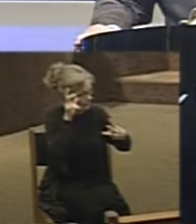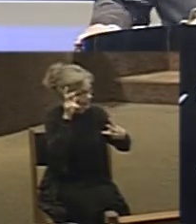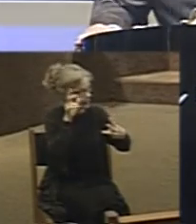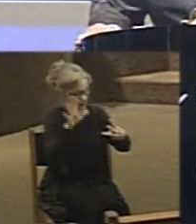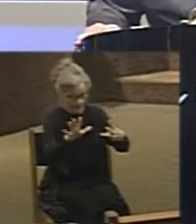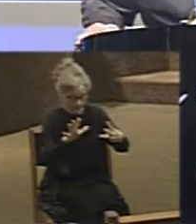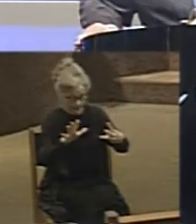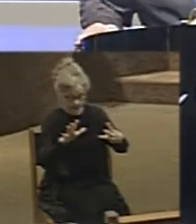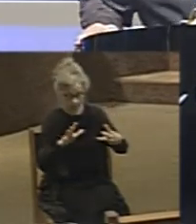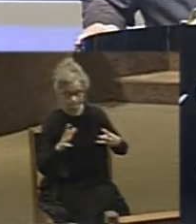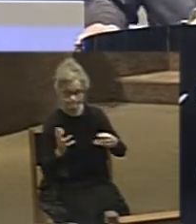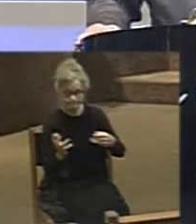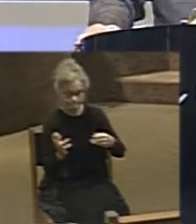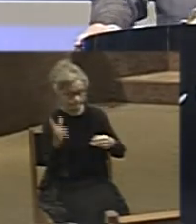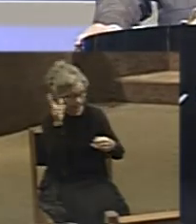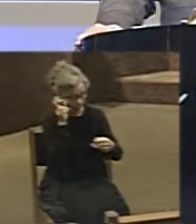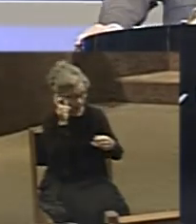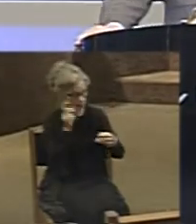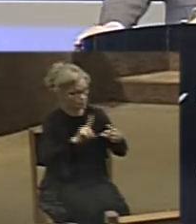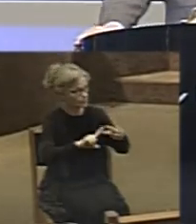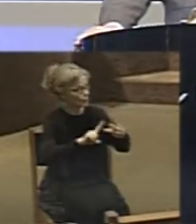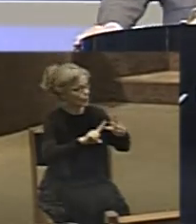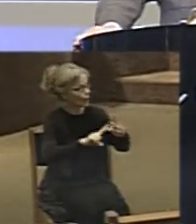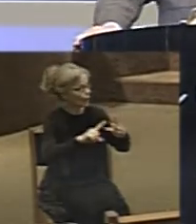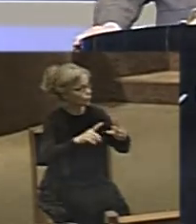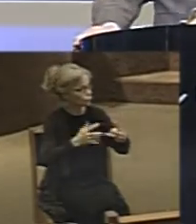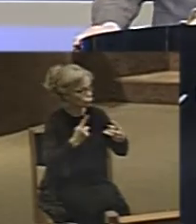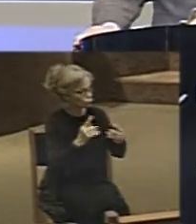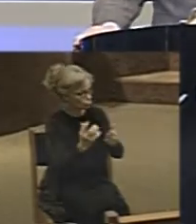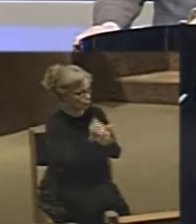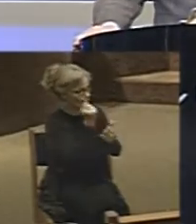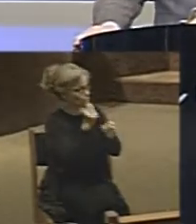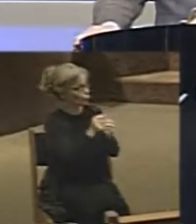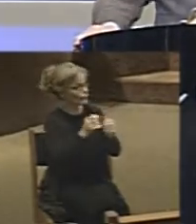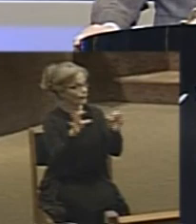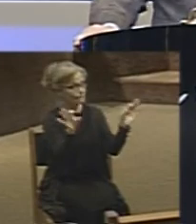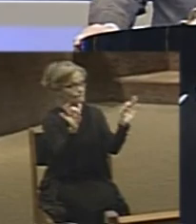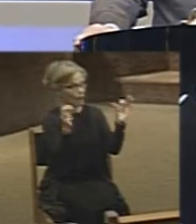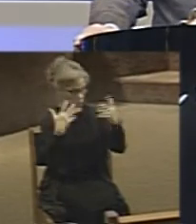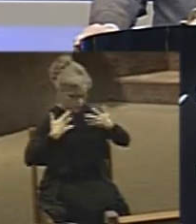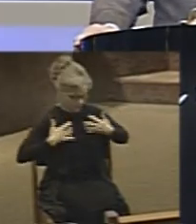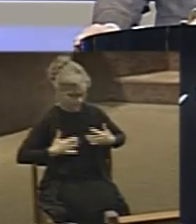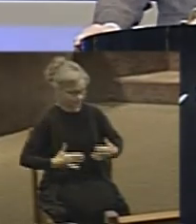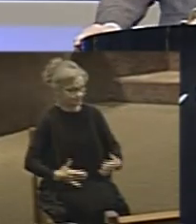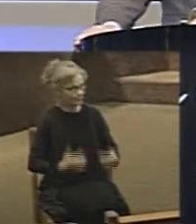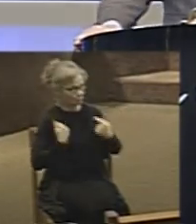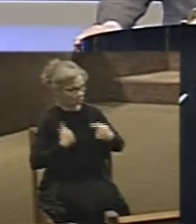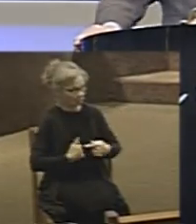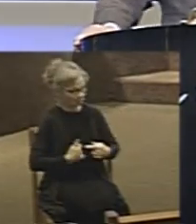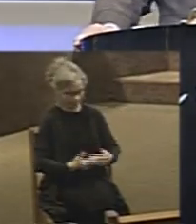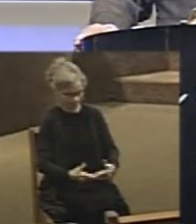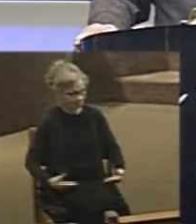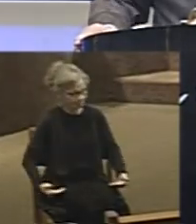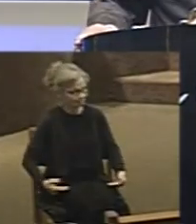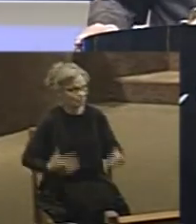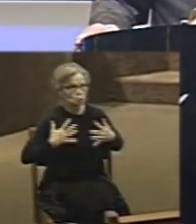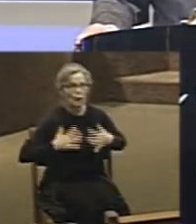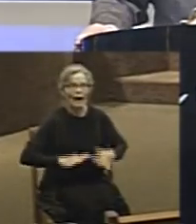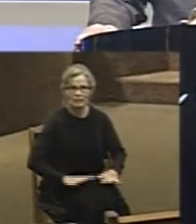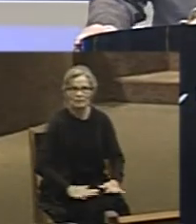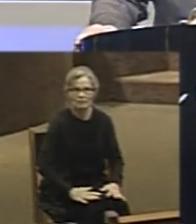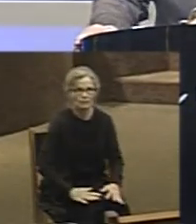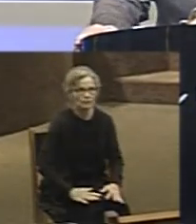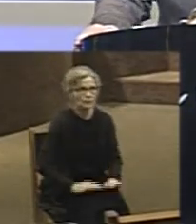have prevailed in the world of fashion and dress and how people